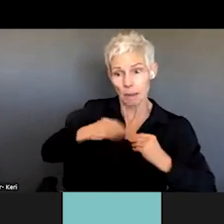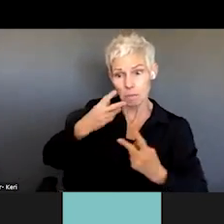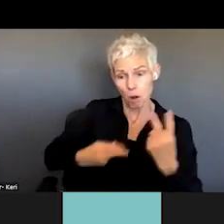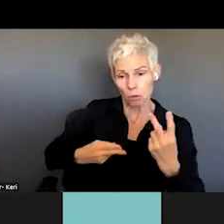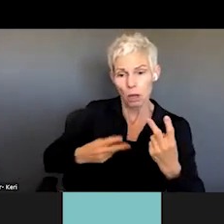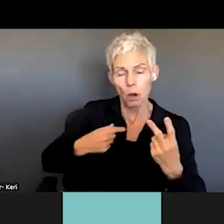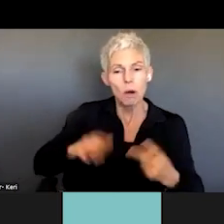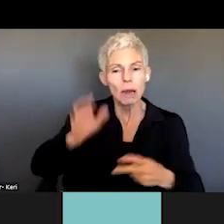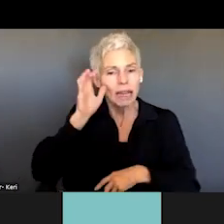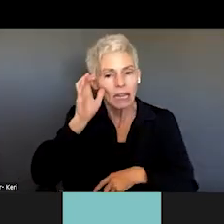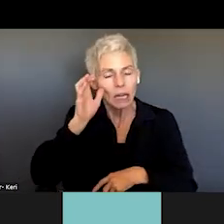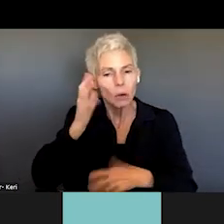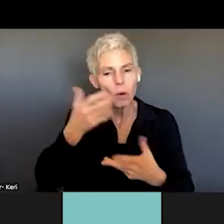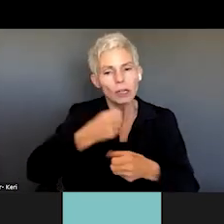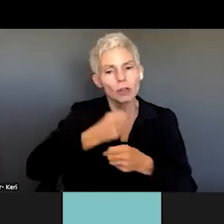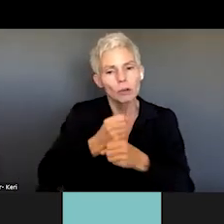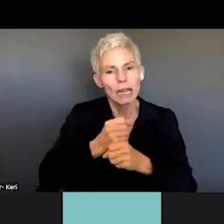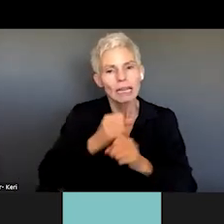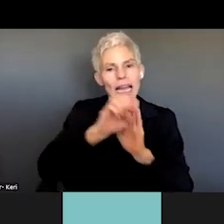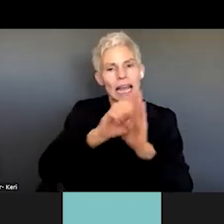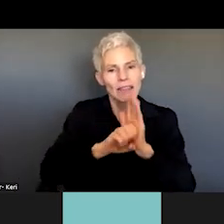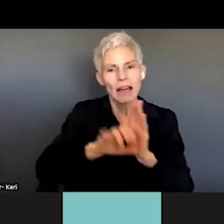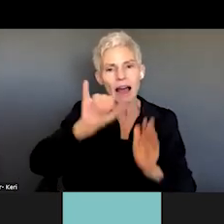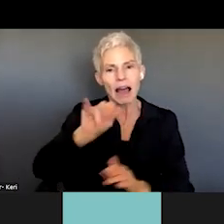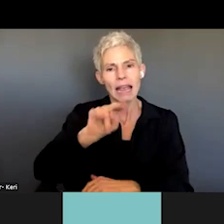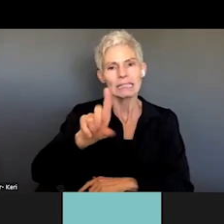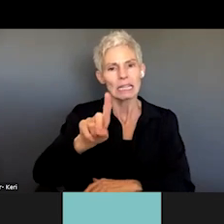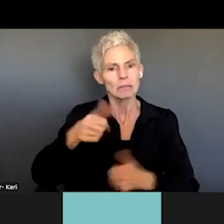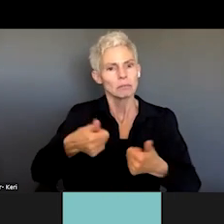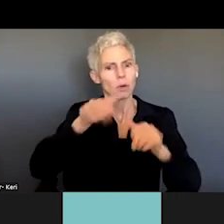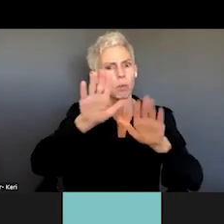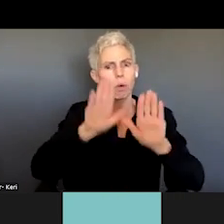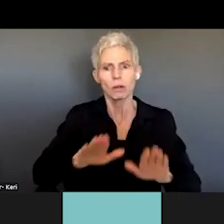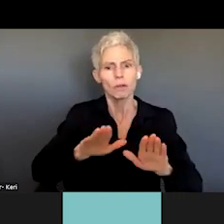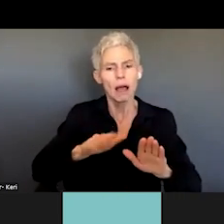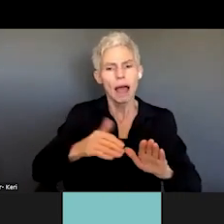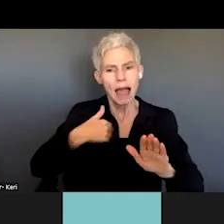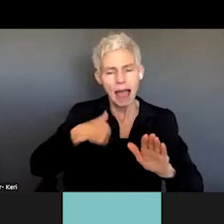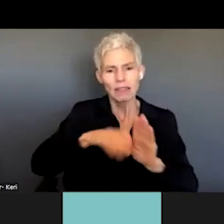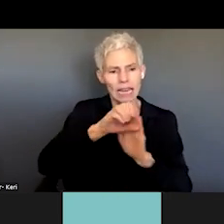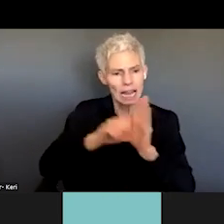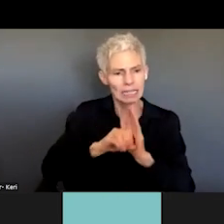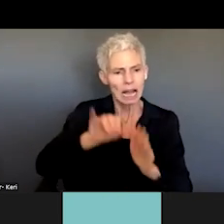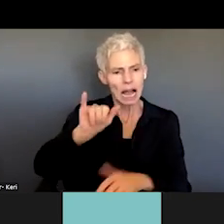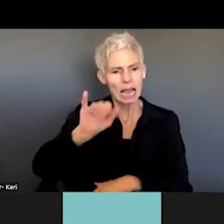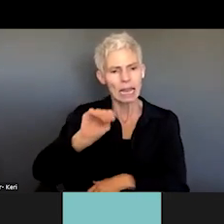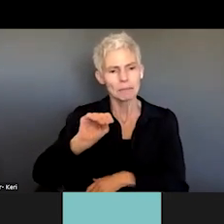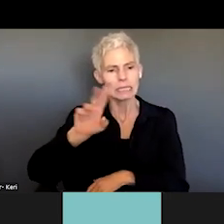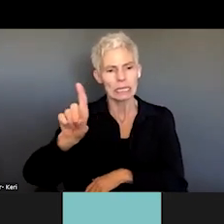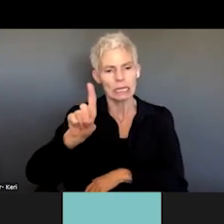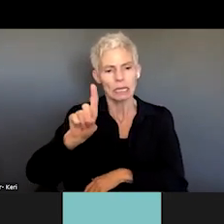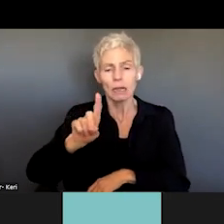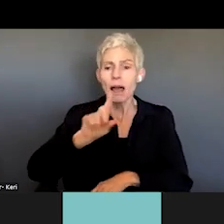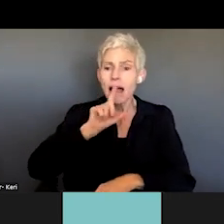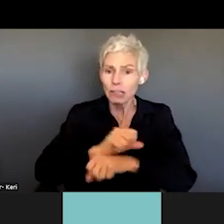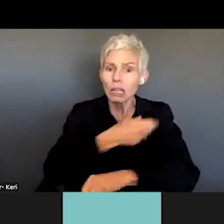trying to create an ethical IMD. Wonderful. That would be great to have an ethical IMD. There are hospitals, there